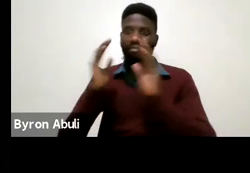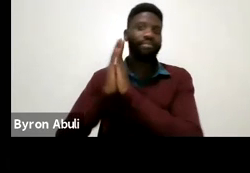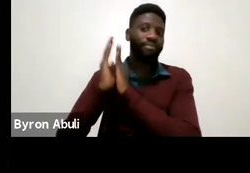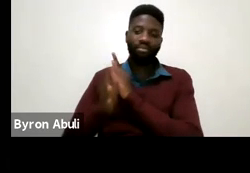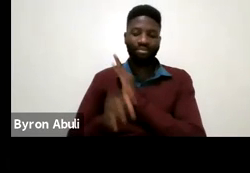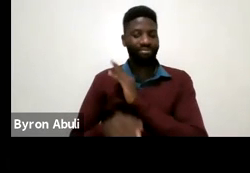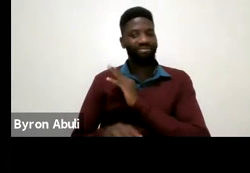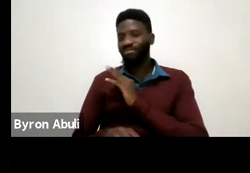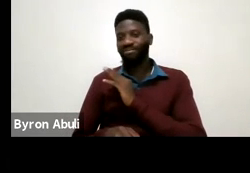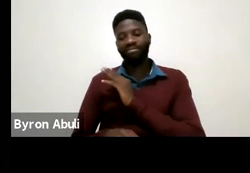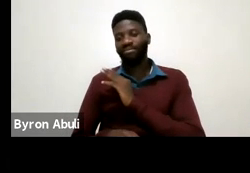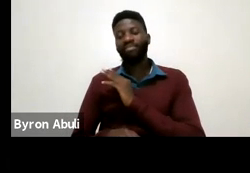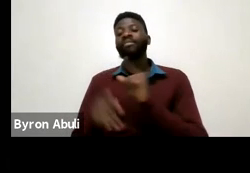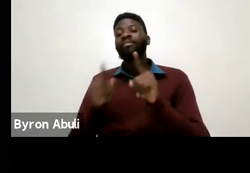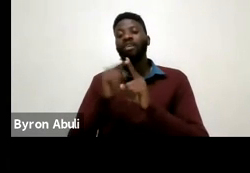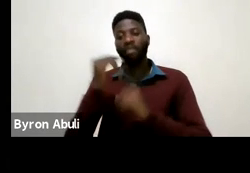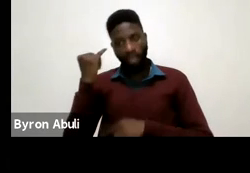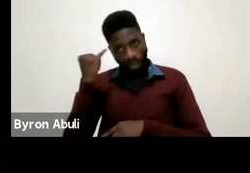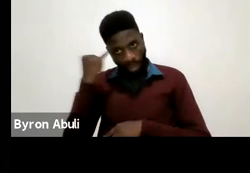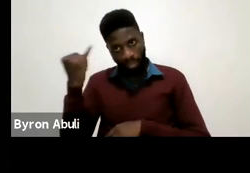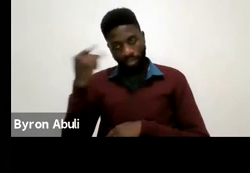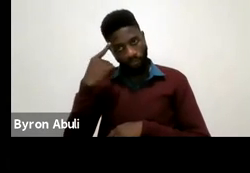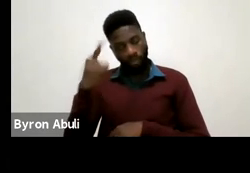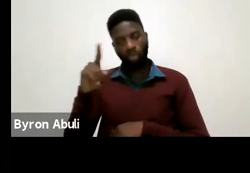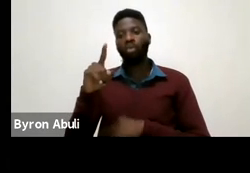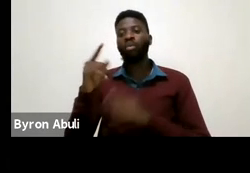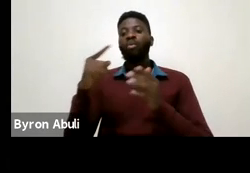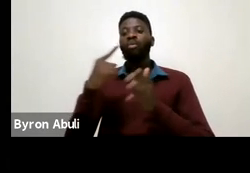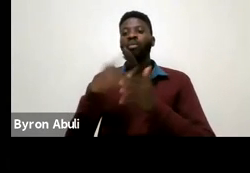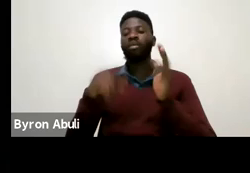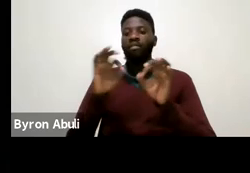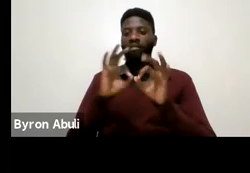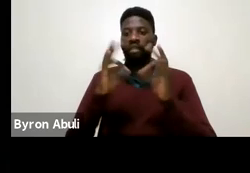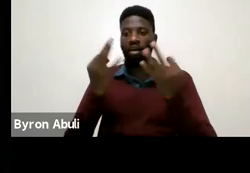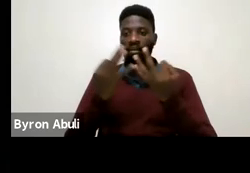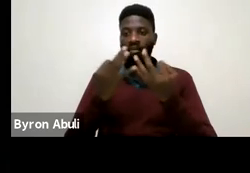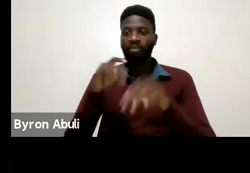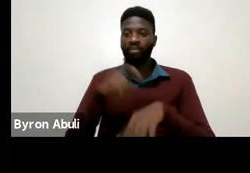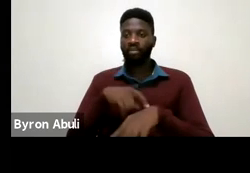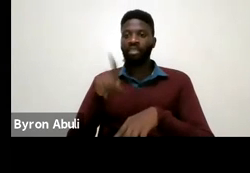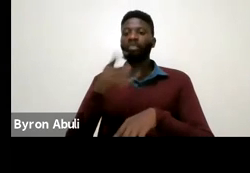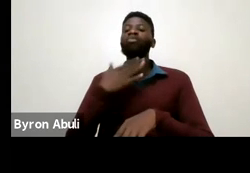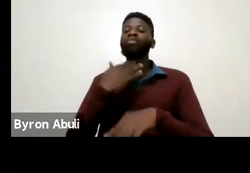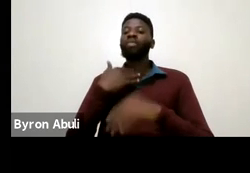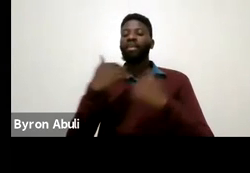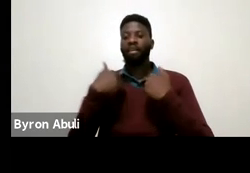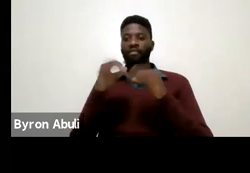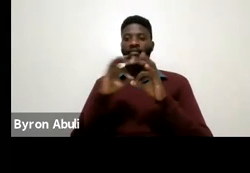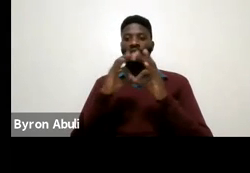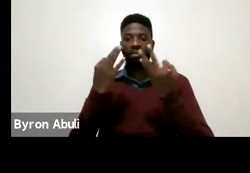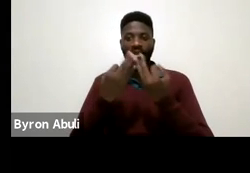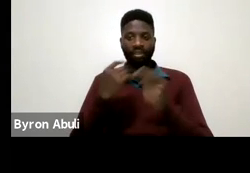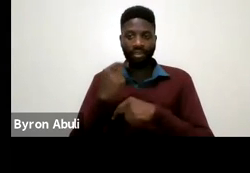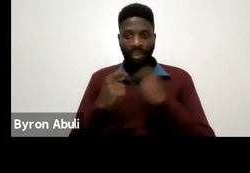The same idea goes when it comes to family. When you want to have a certain type of a family, whether it's a